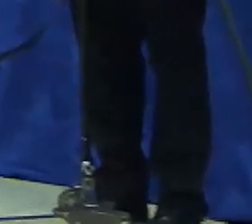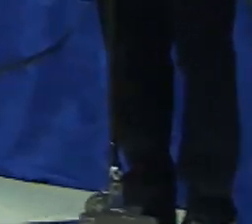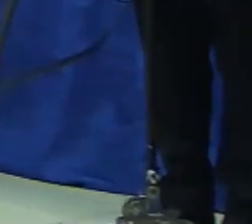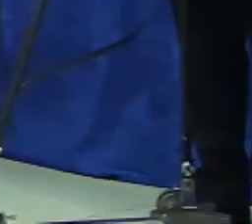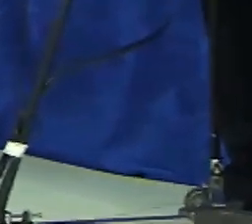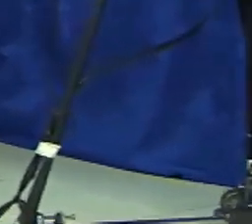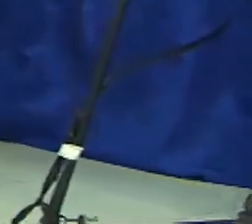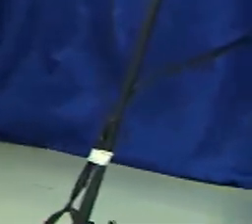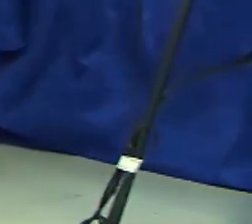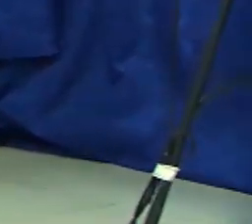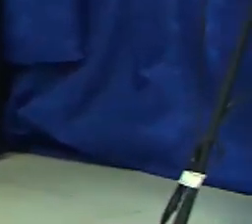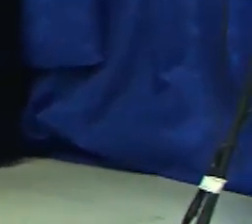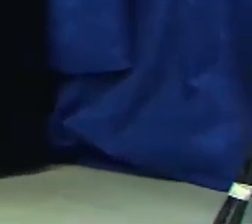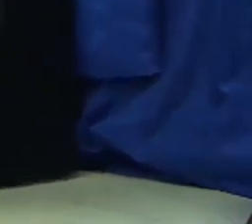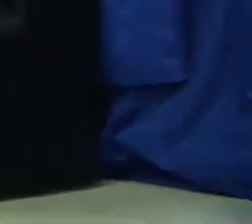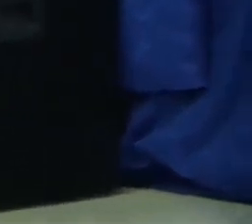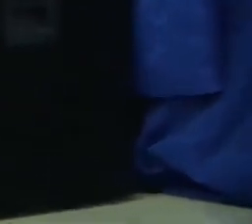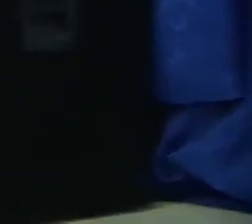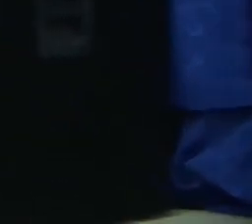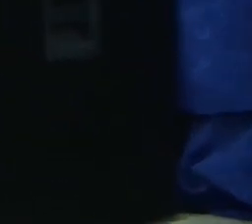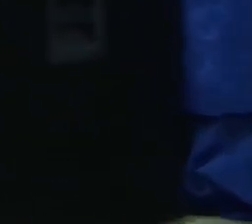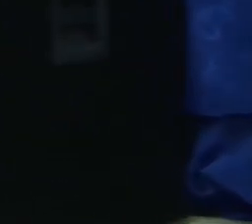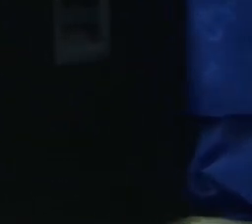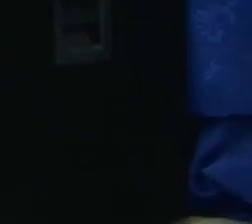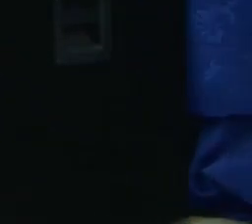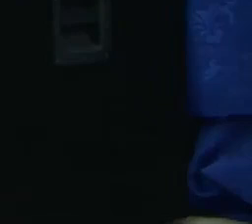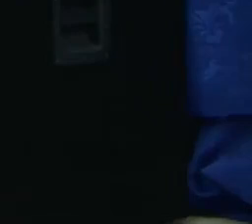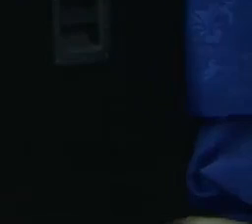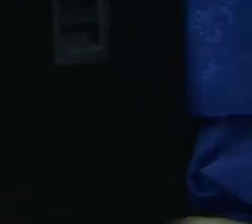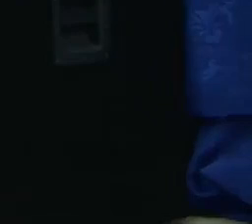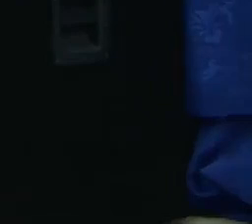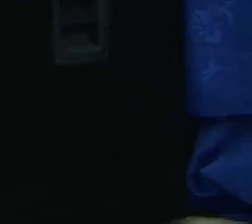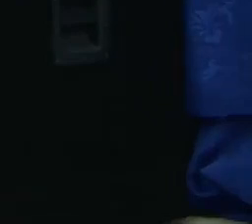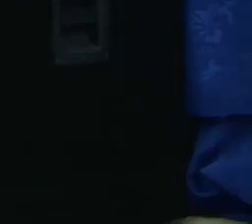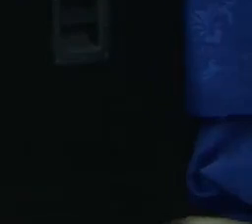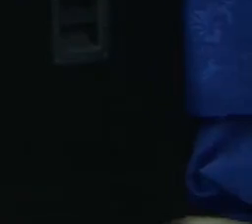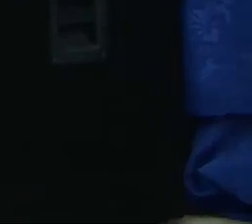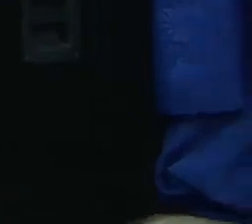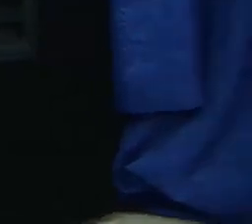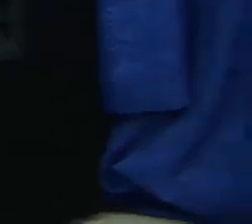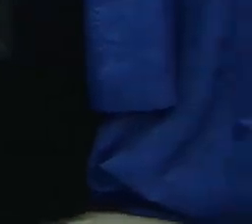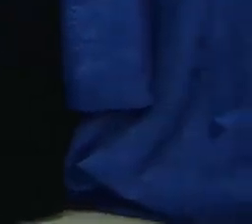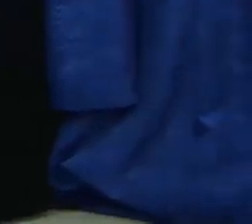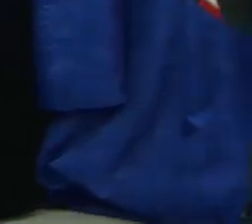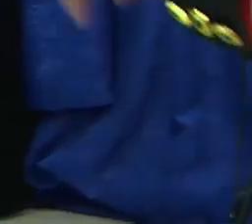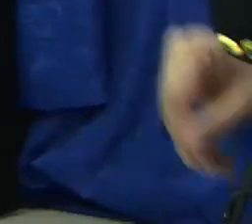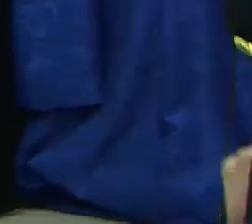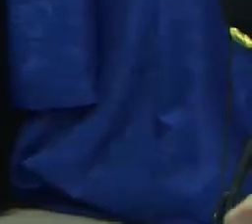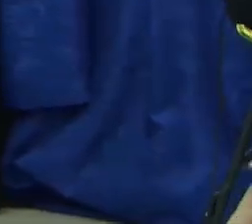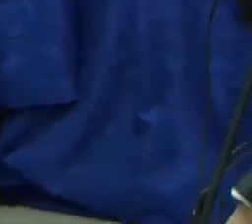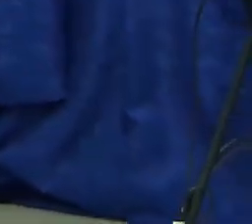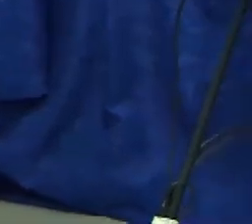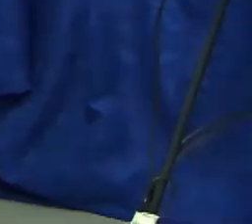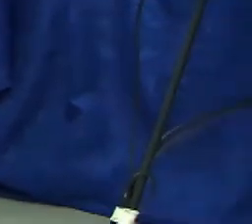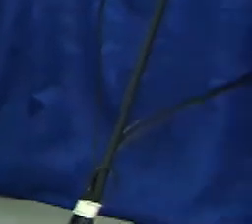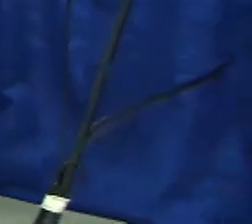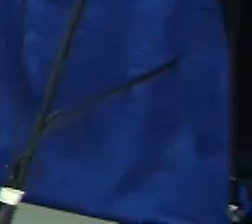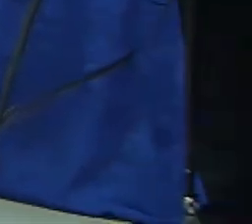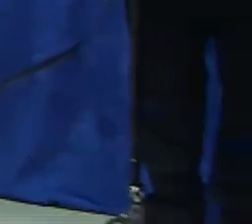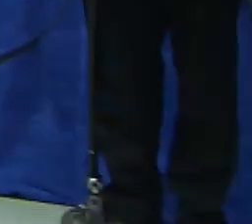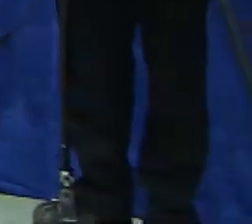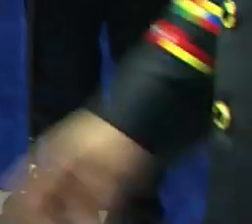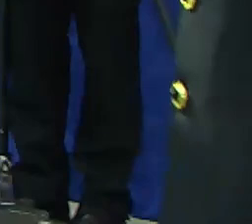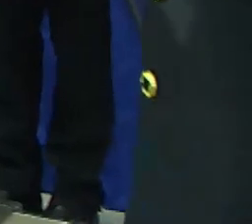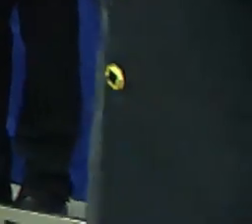And he ruled my life. And he ruled a lot of years, just as you preached it.